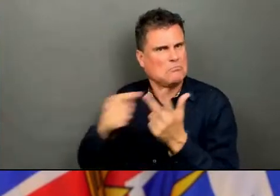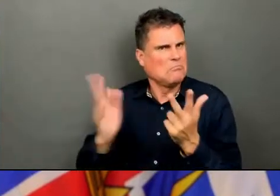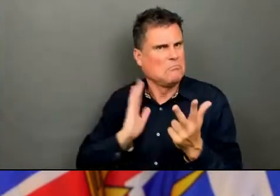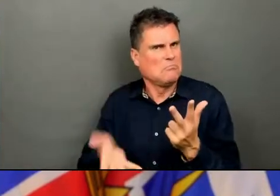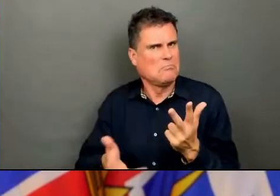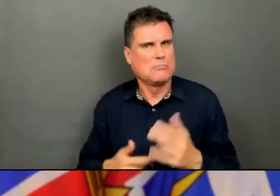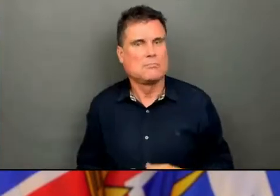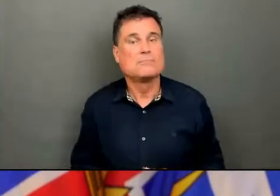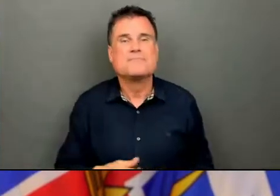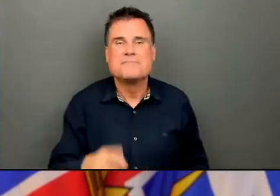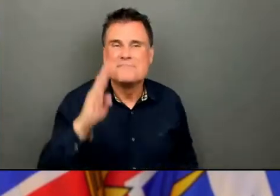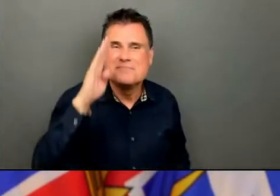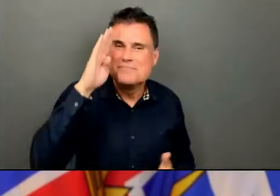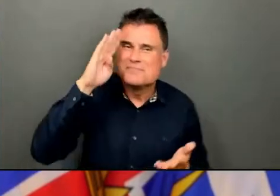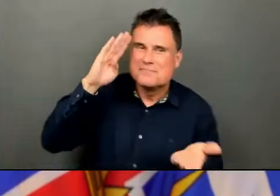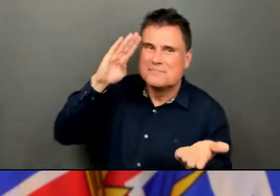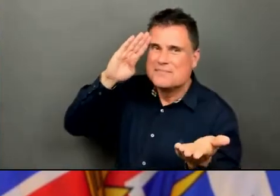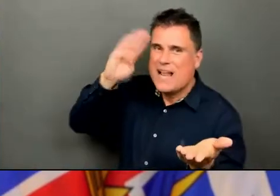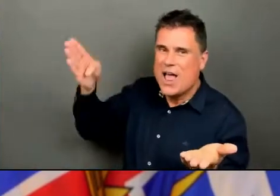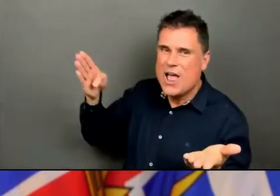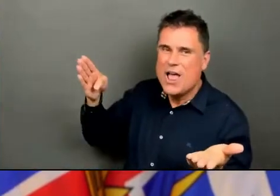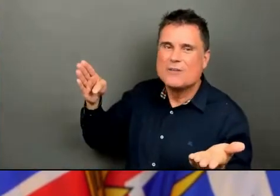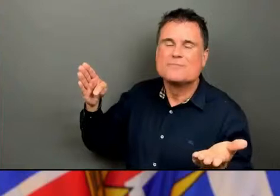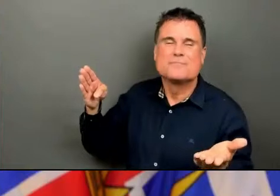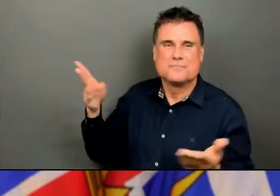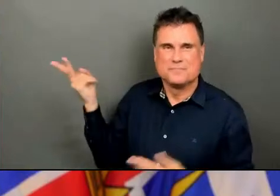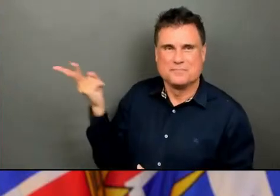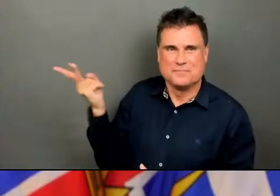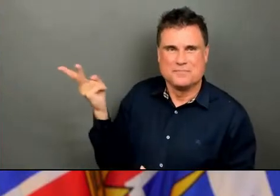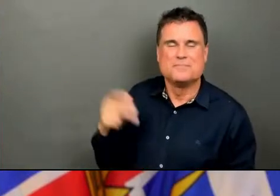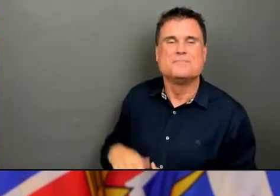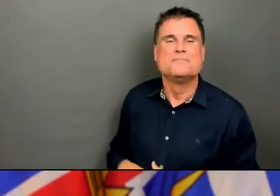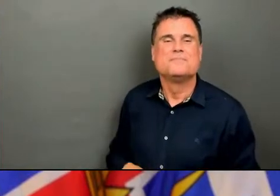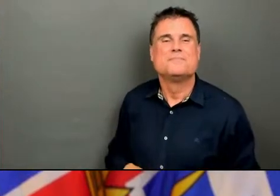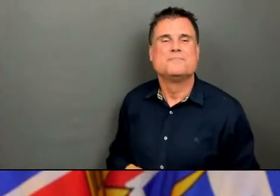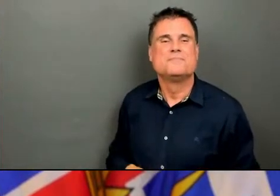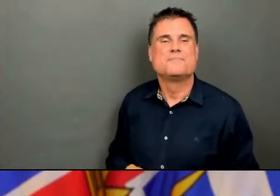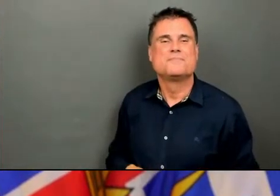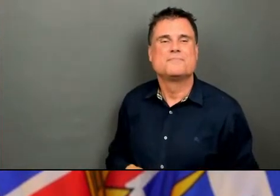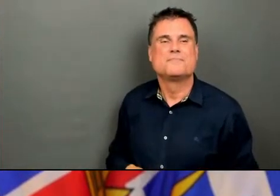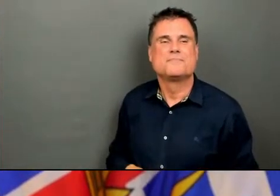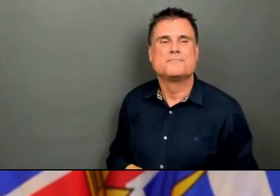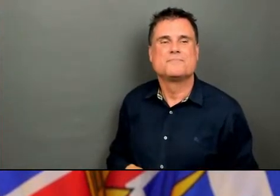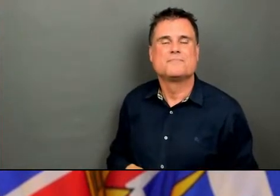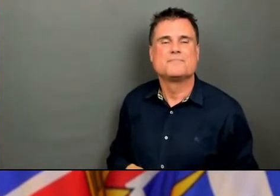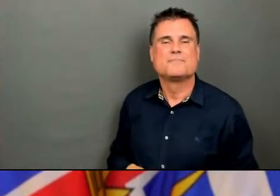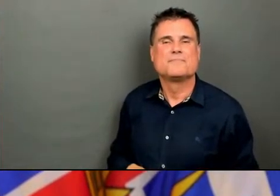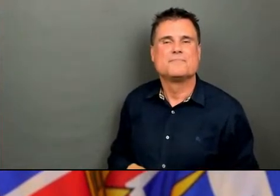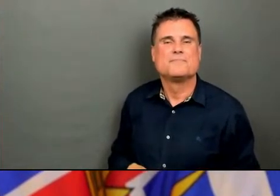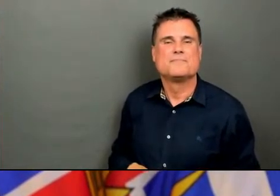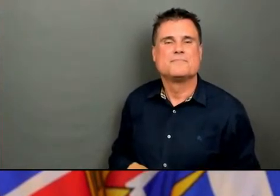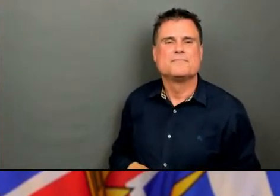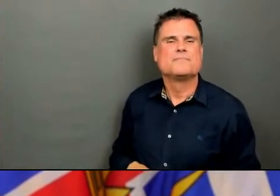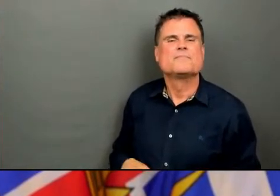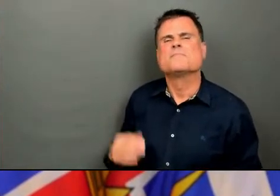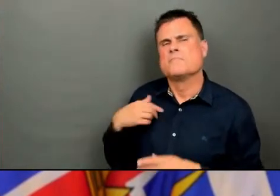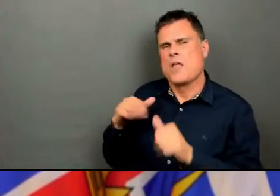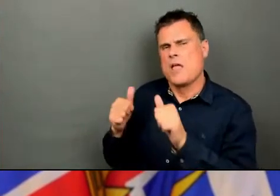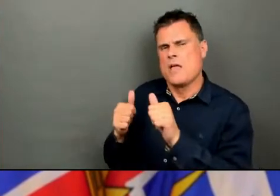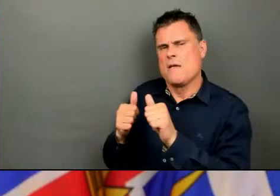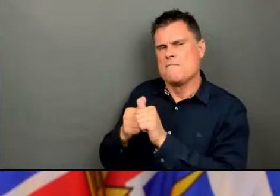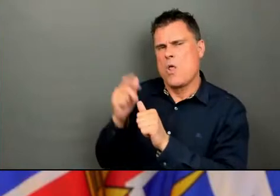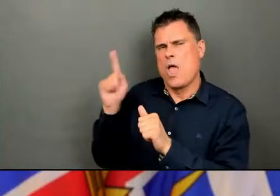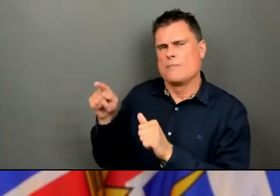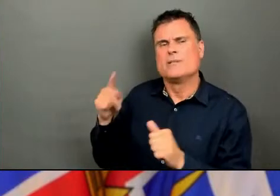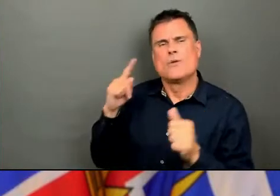1130. Hi, Dr. Henry and Minister Dix. Just to follow up with what Richard said, a little bit about the